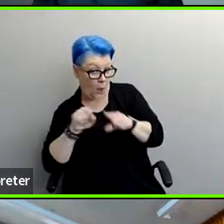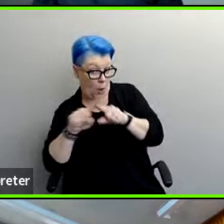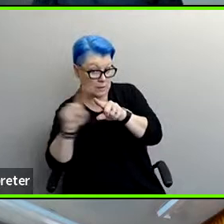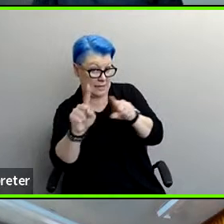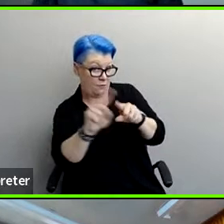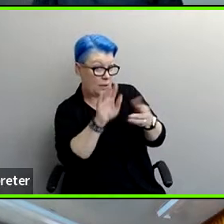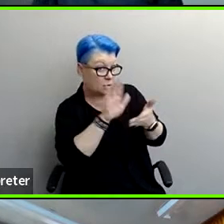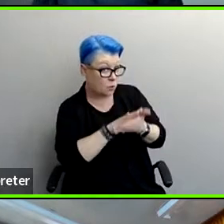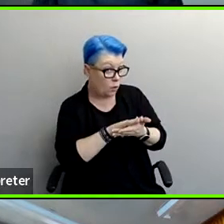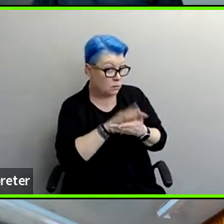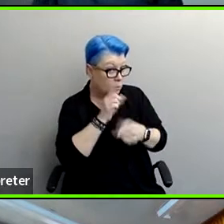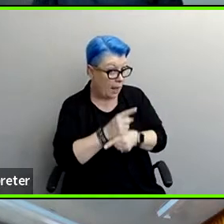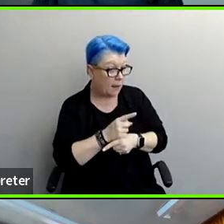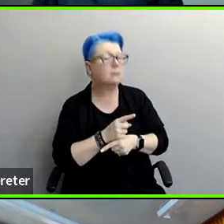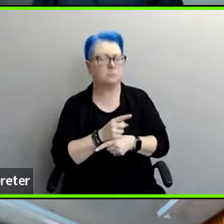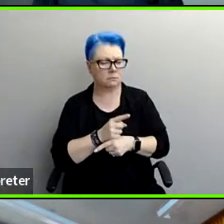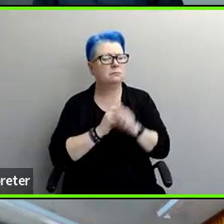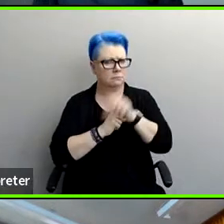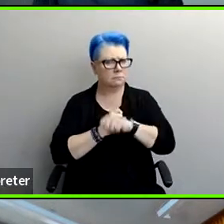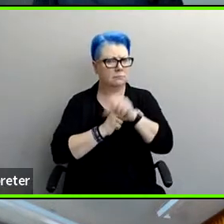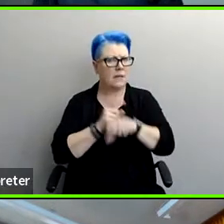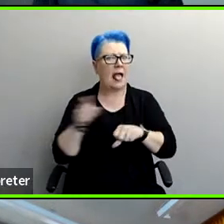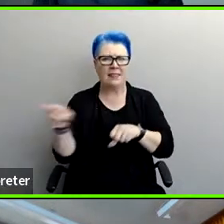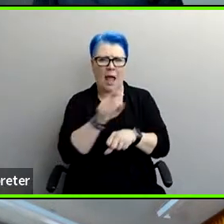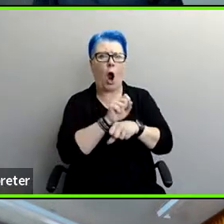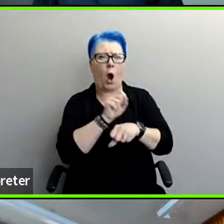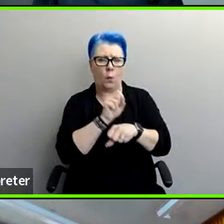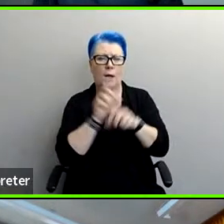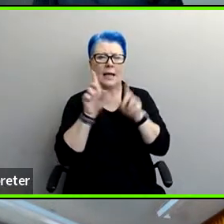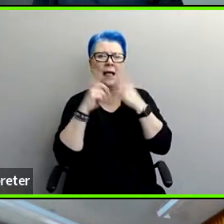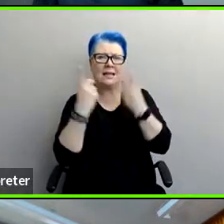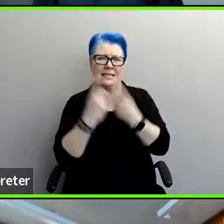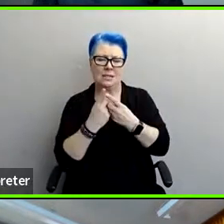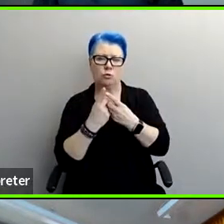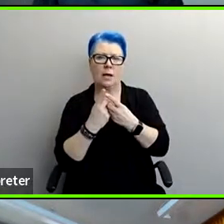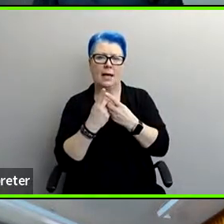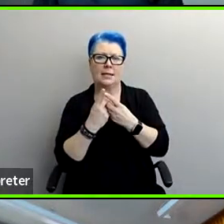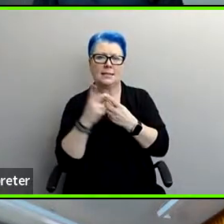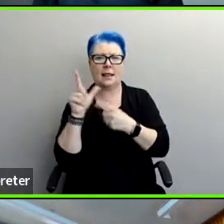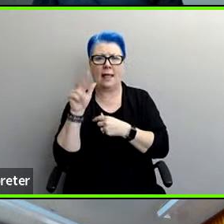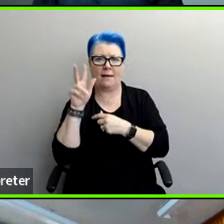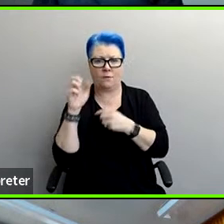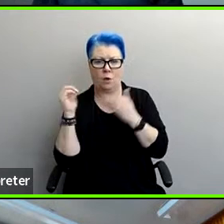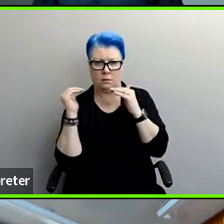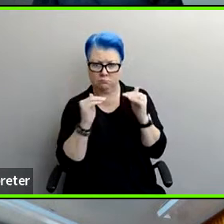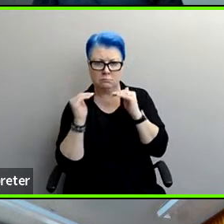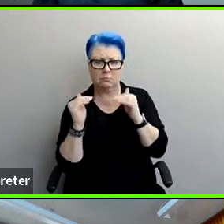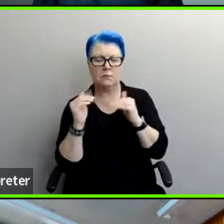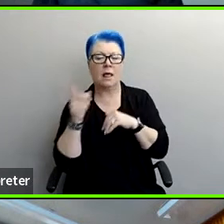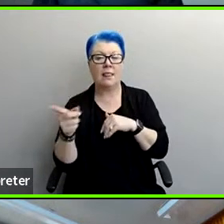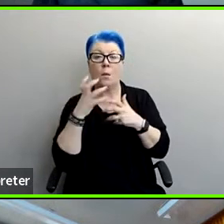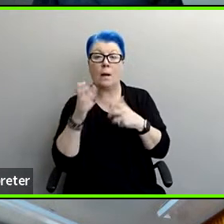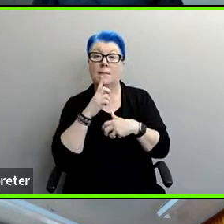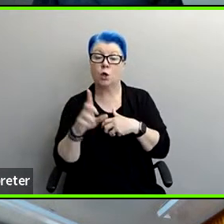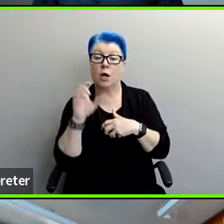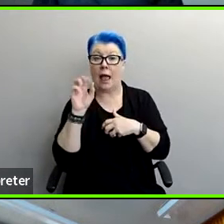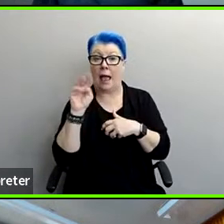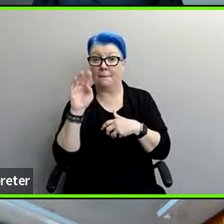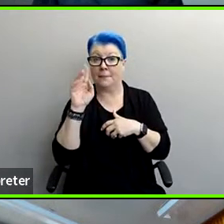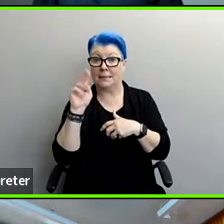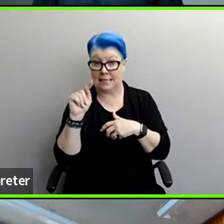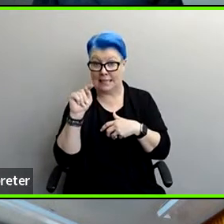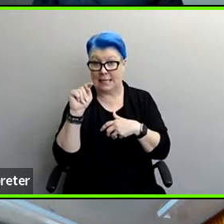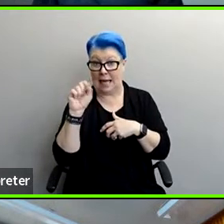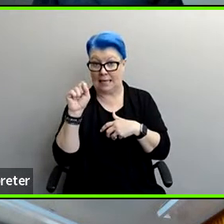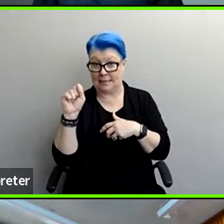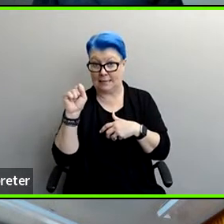the district, they're working at the district level, so they are trying to ensure that MTSS is available in a